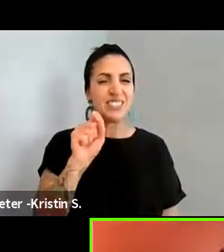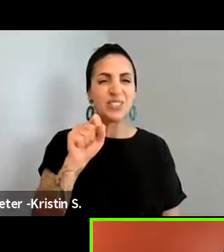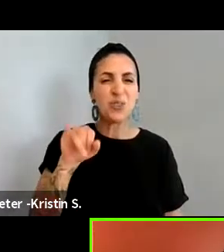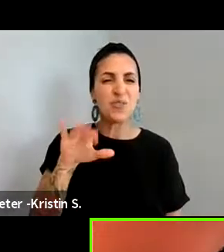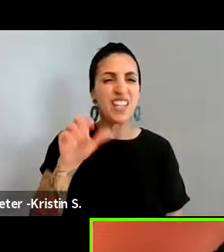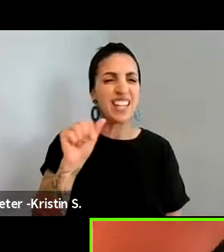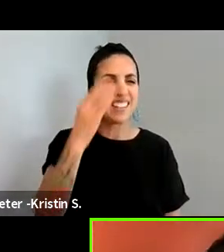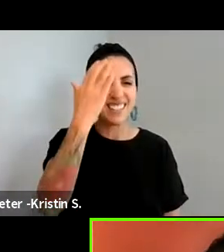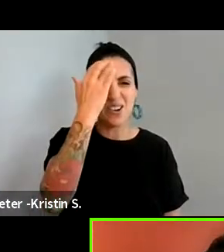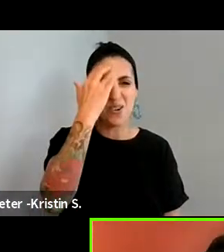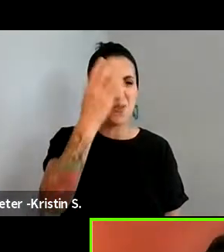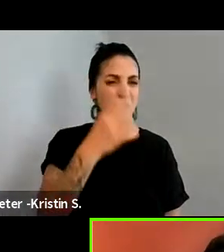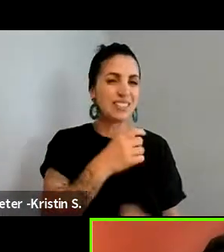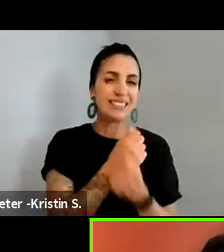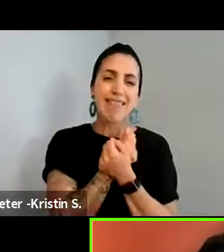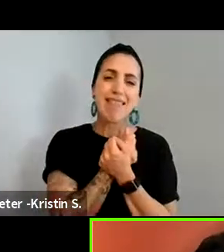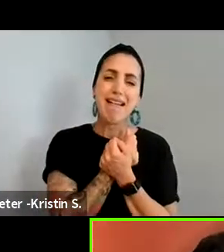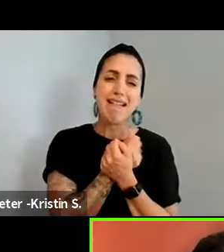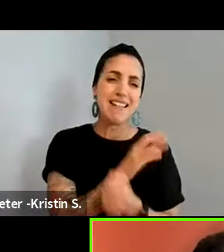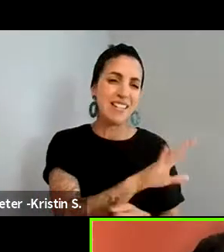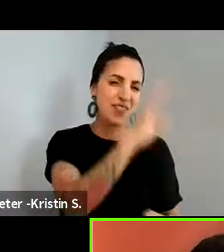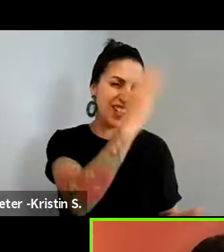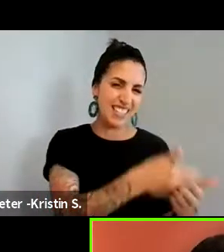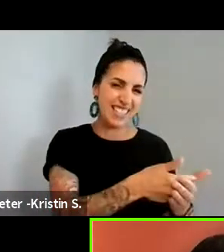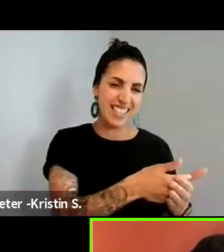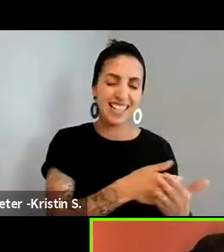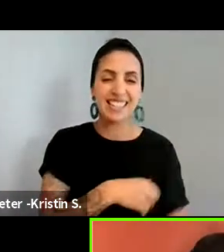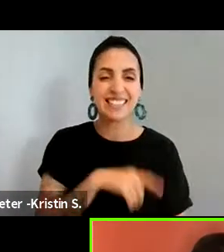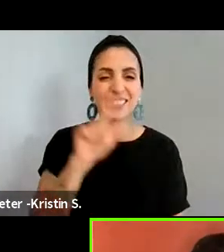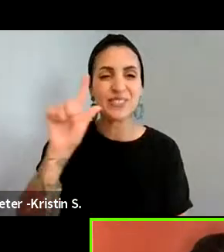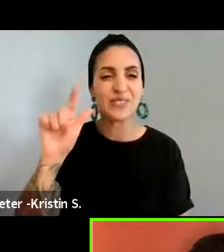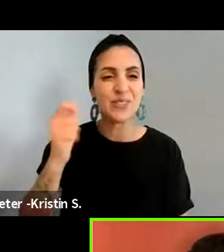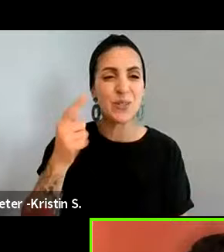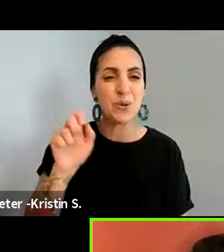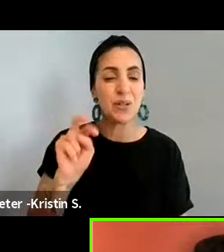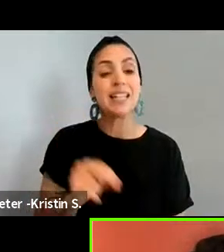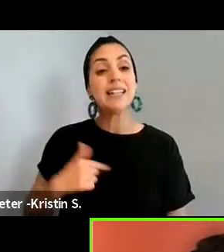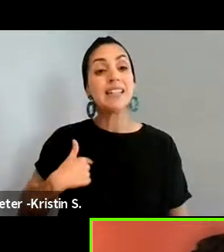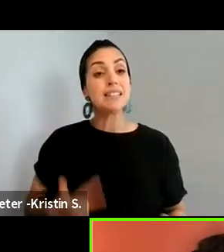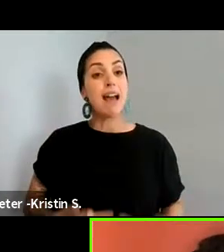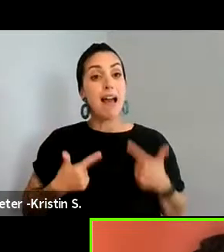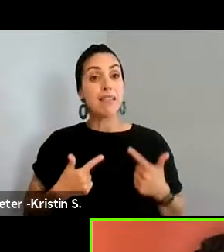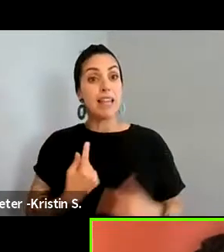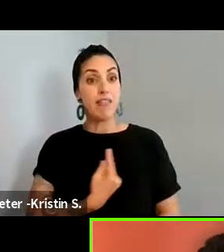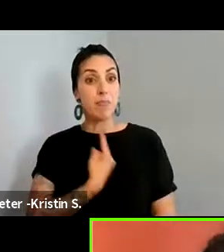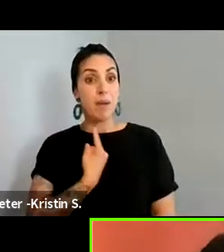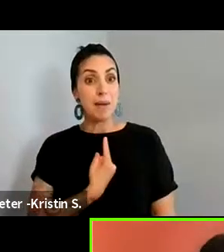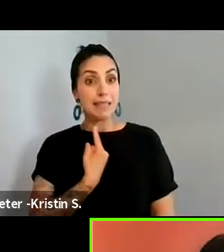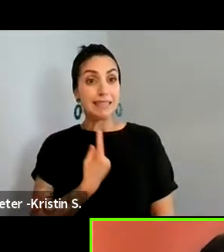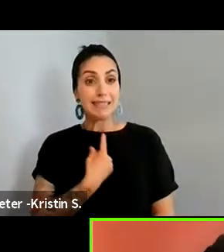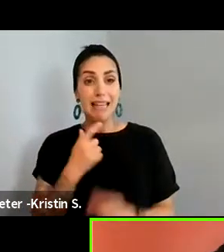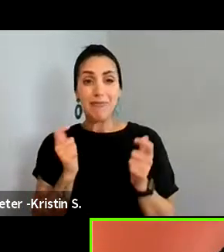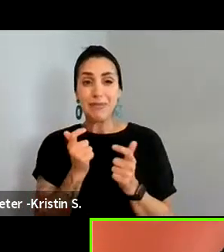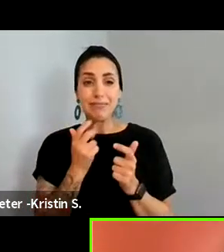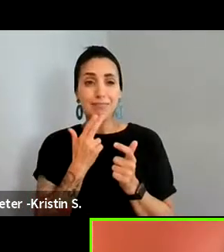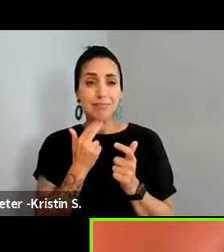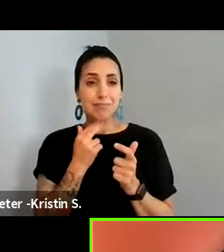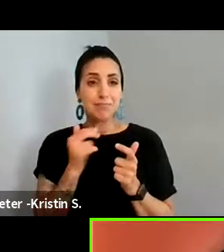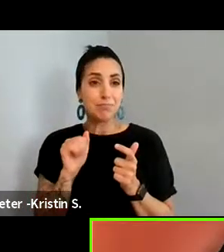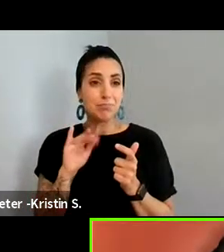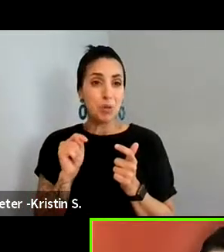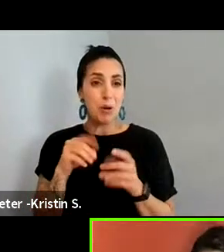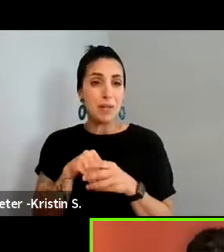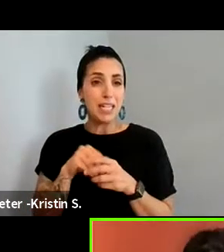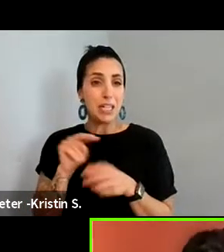name. And I will say, I live by myself in a tiny apartment in New York, and I have a